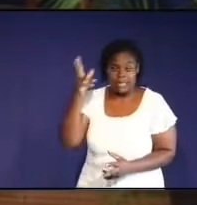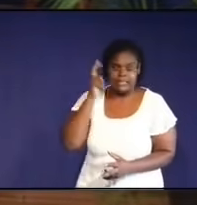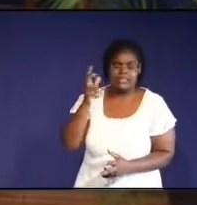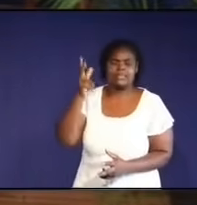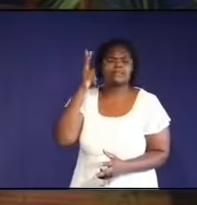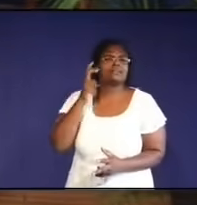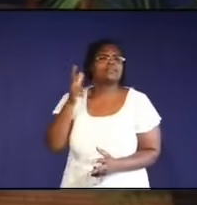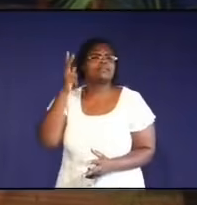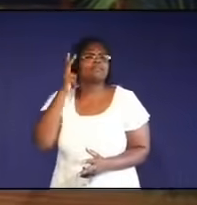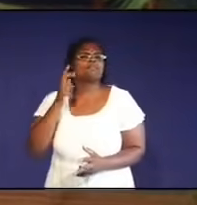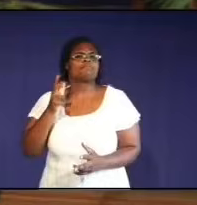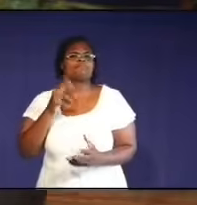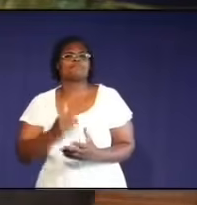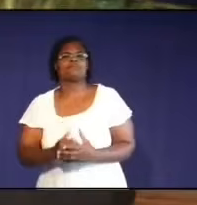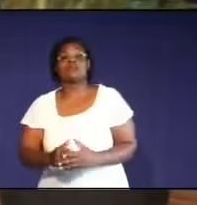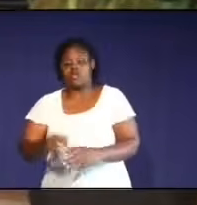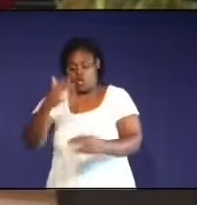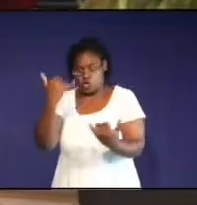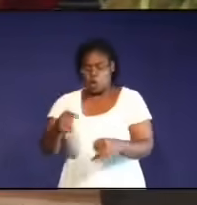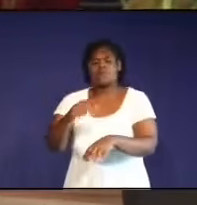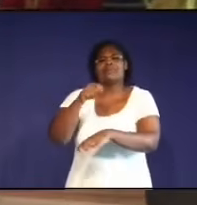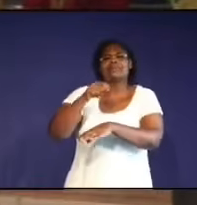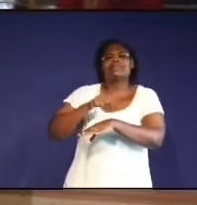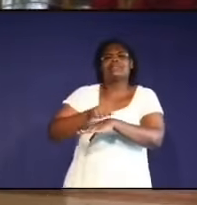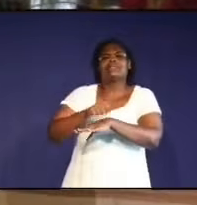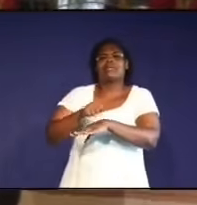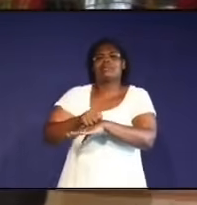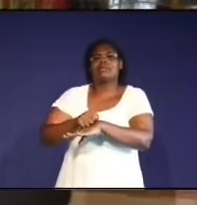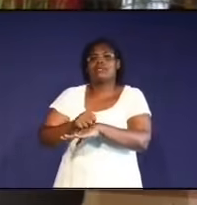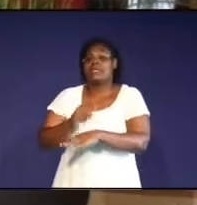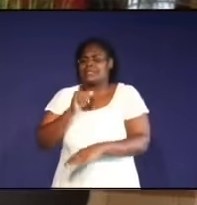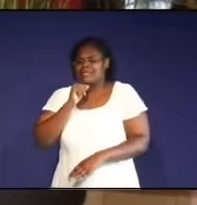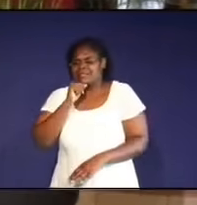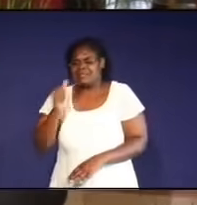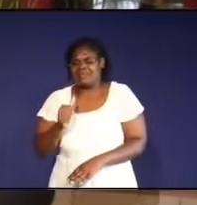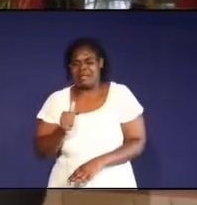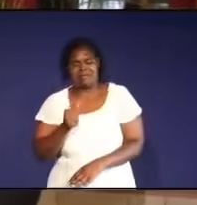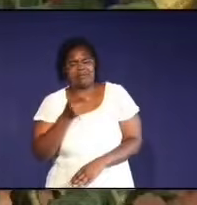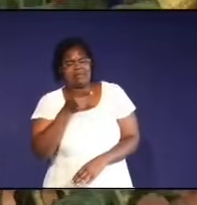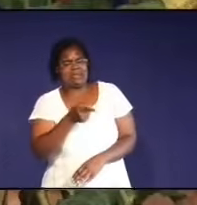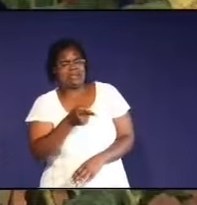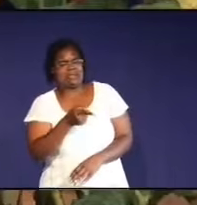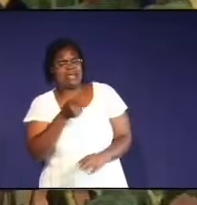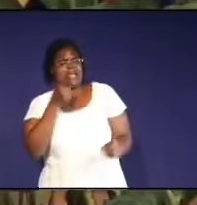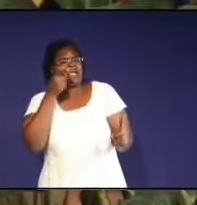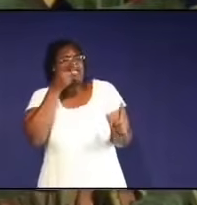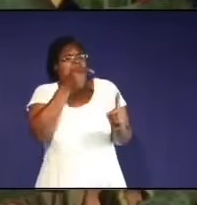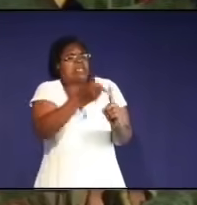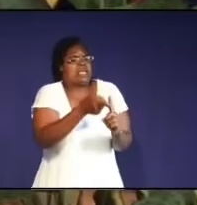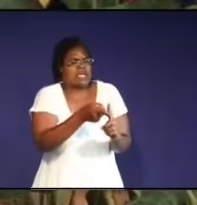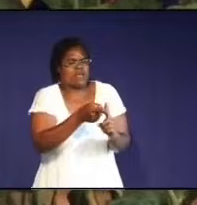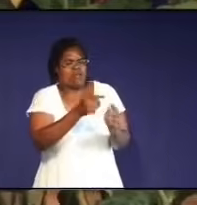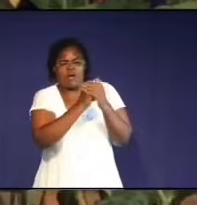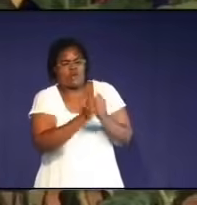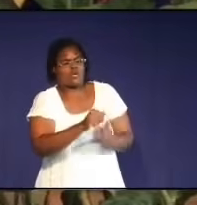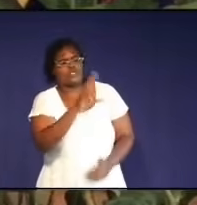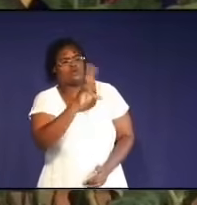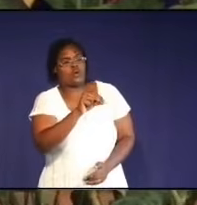Hear the preacher. The temple is not the object of worship. God